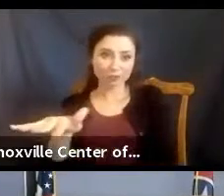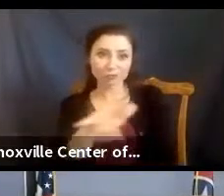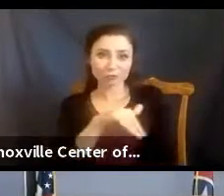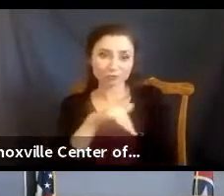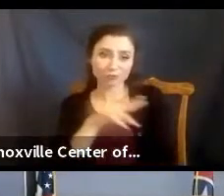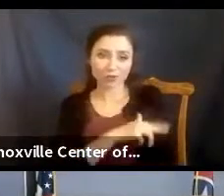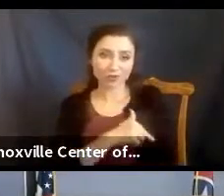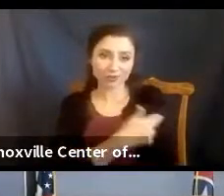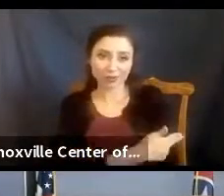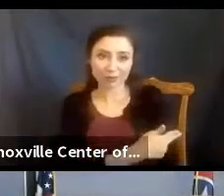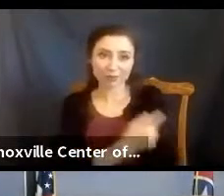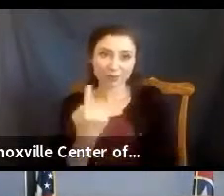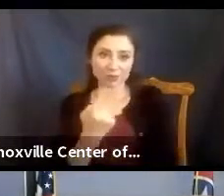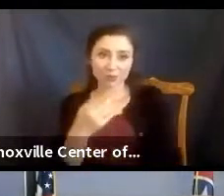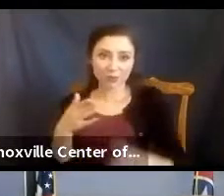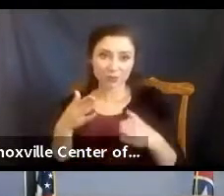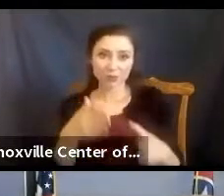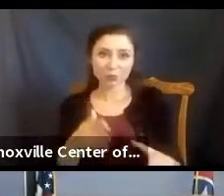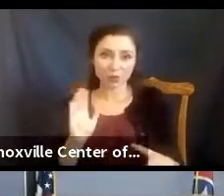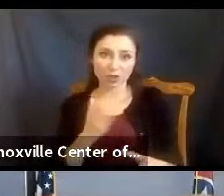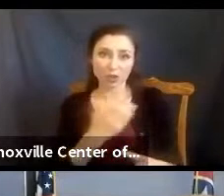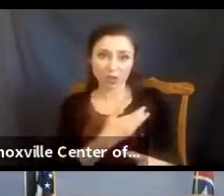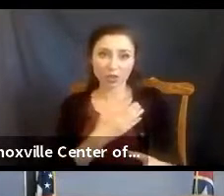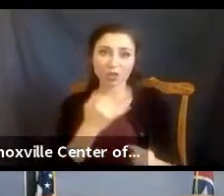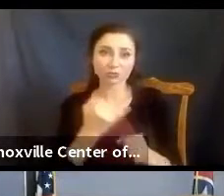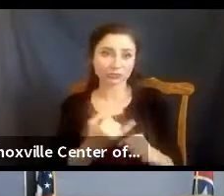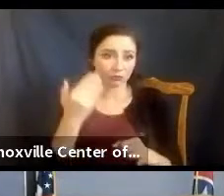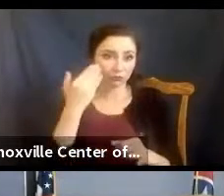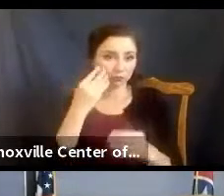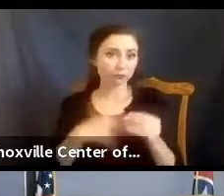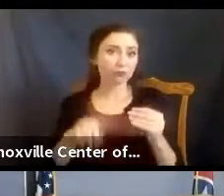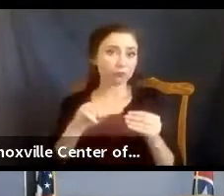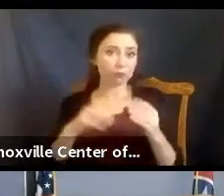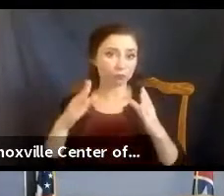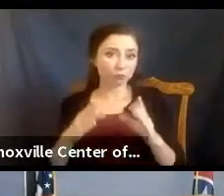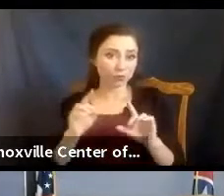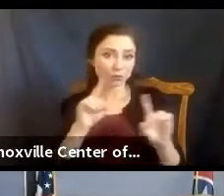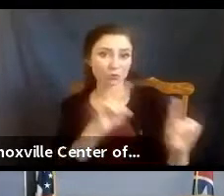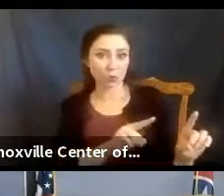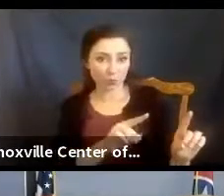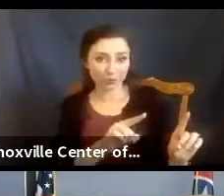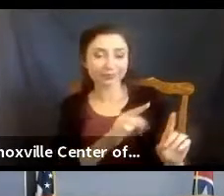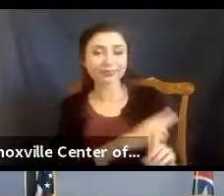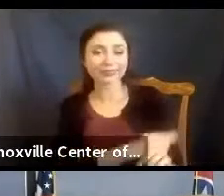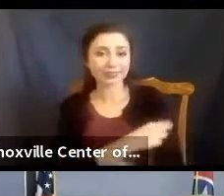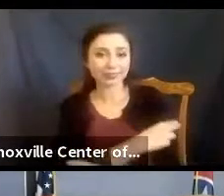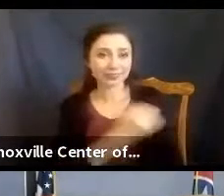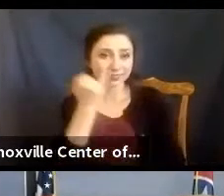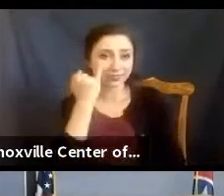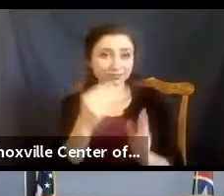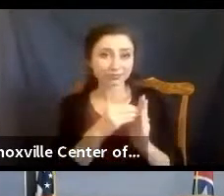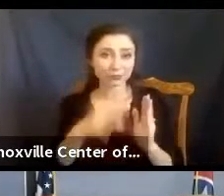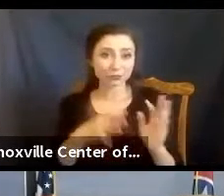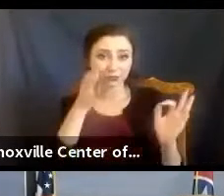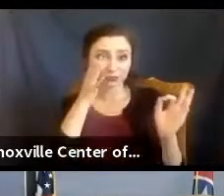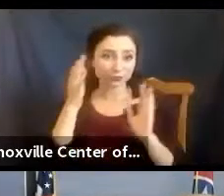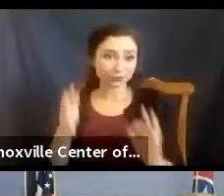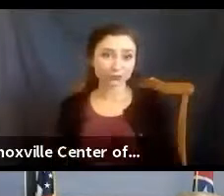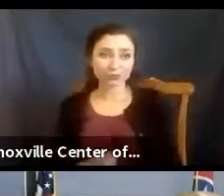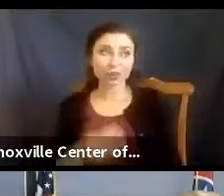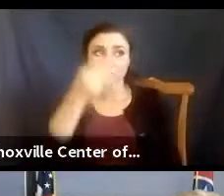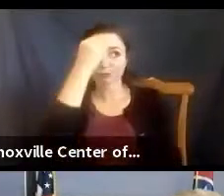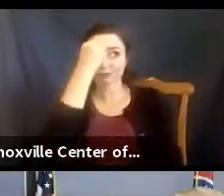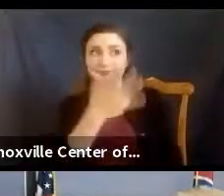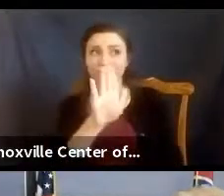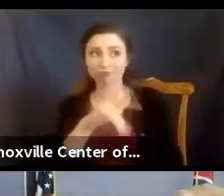hospitals. The only way that our institution is aware of someone being admitted to a hospital is if the student chooses to make us aware of